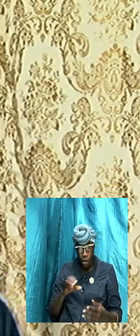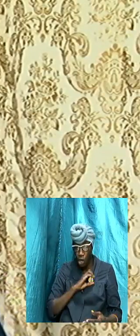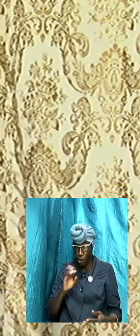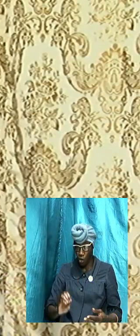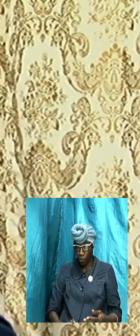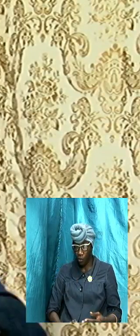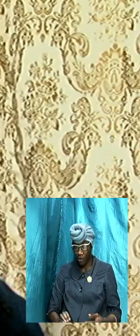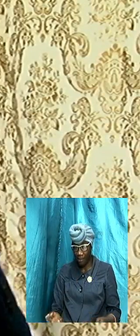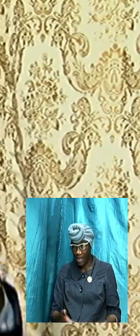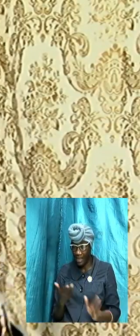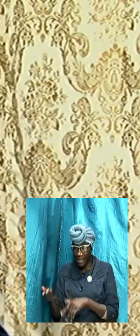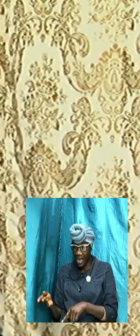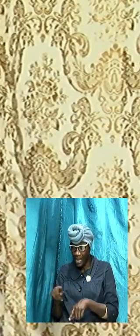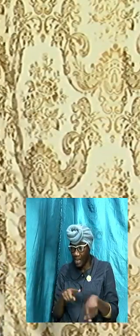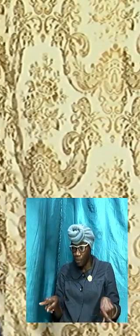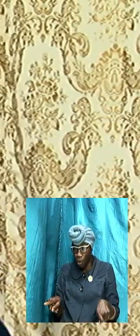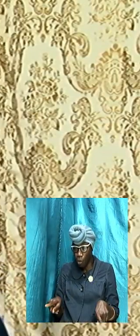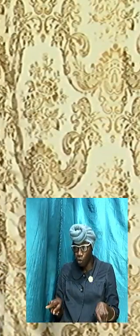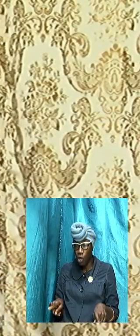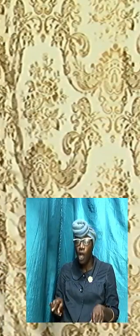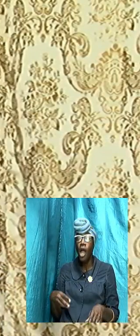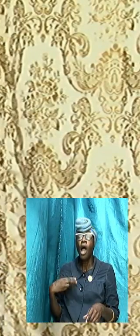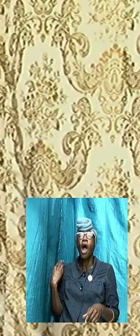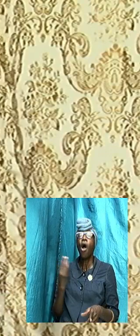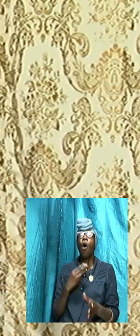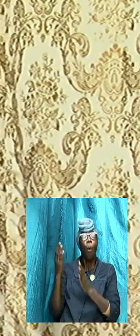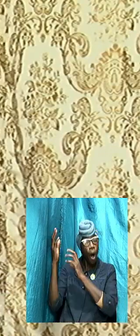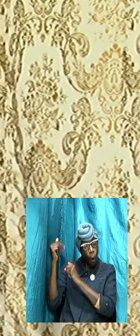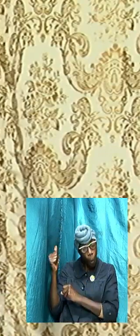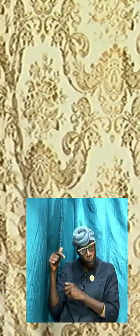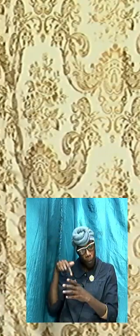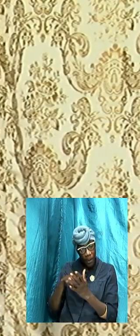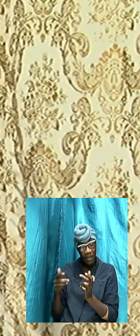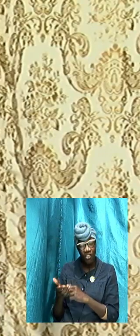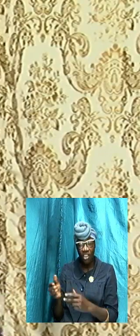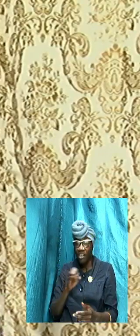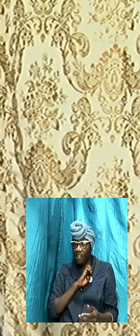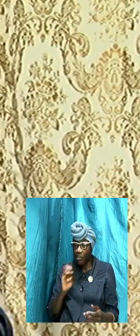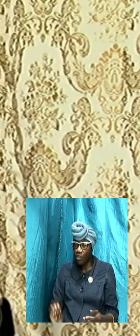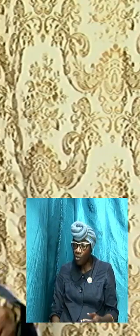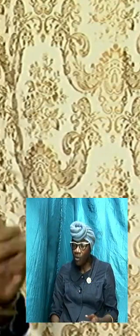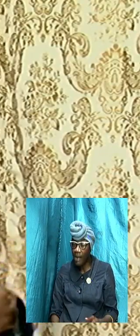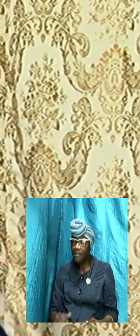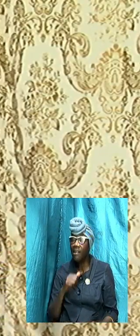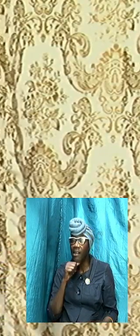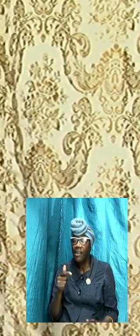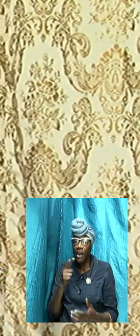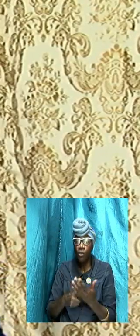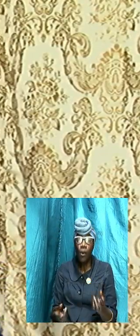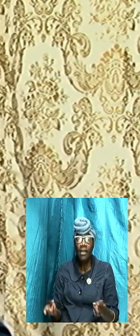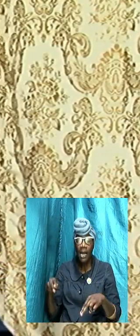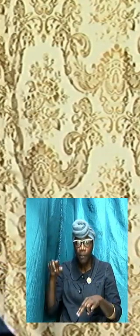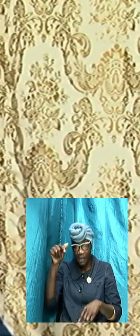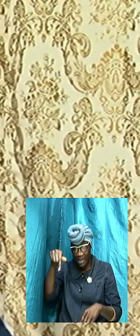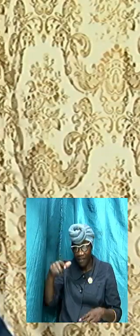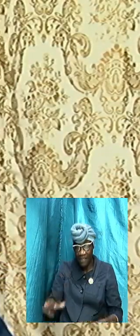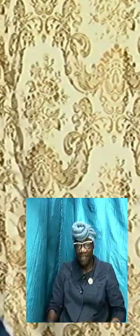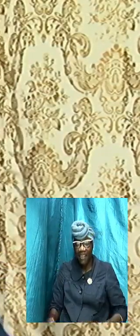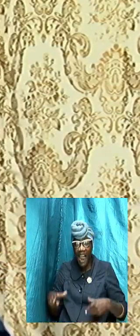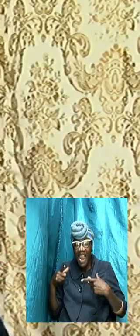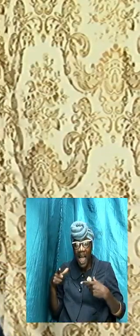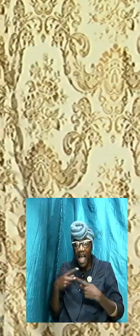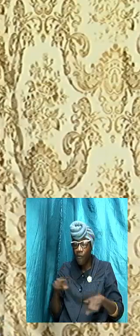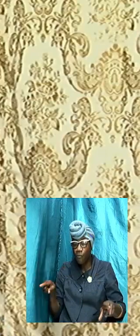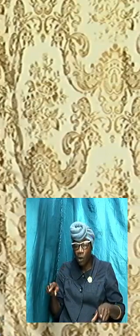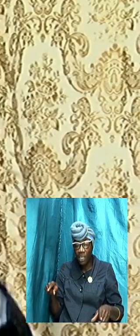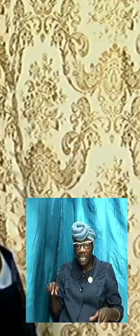going to happen is that our hope is in Jesus Christ. Amen. And our hope is not what is happening in this life, but our hope is in the fact